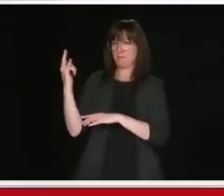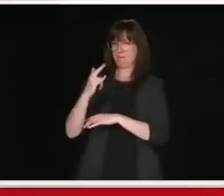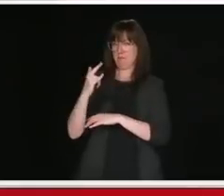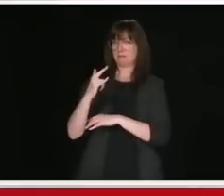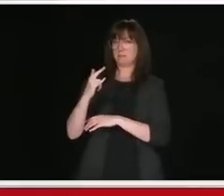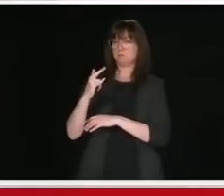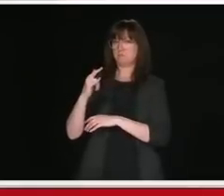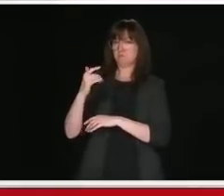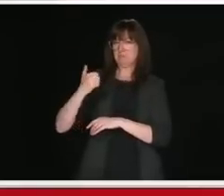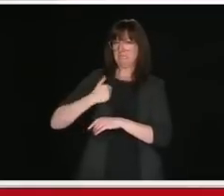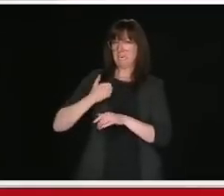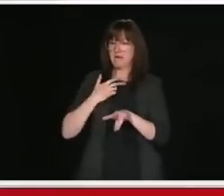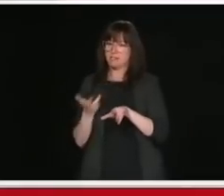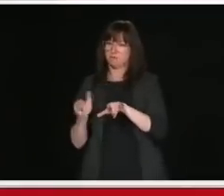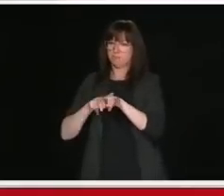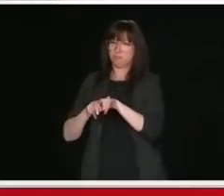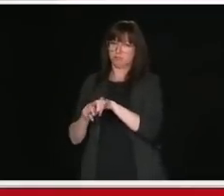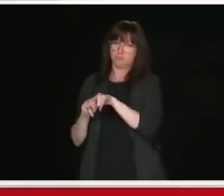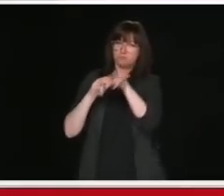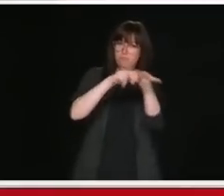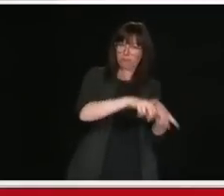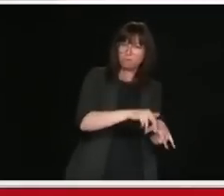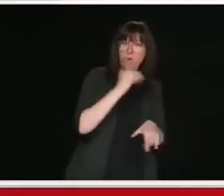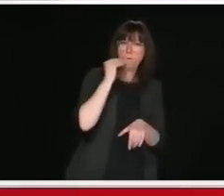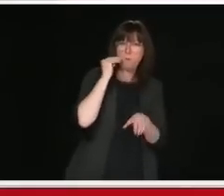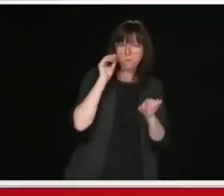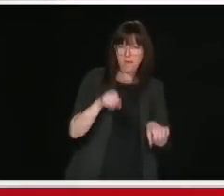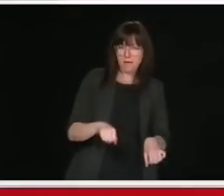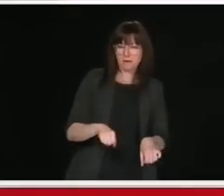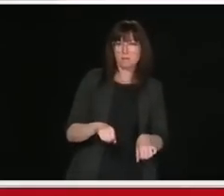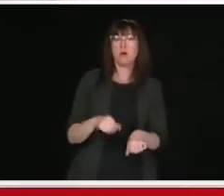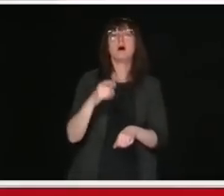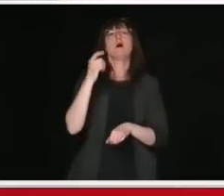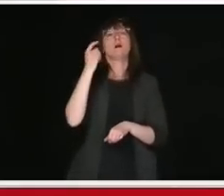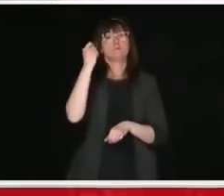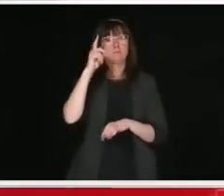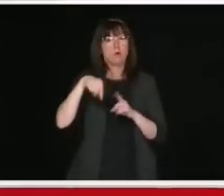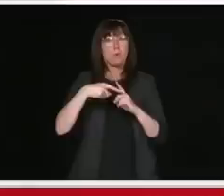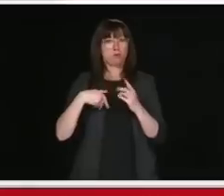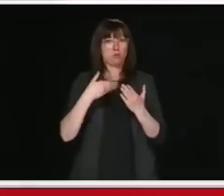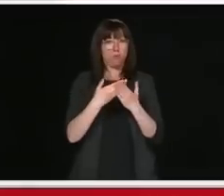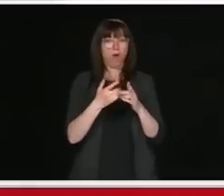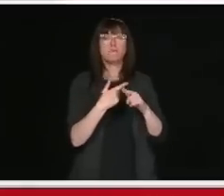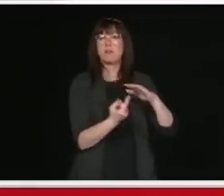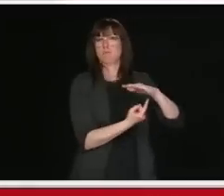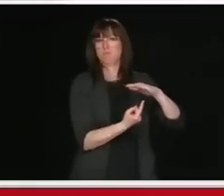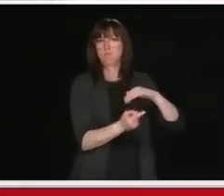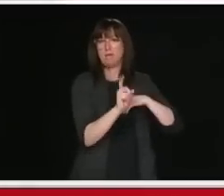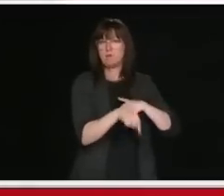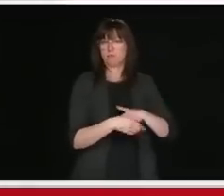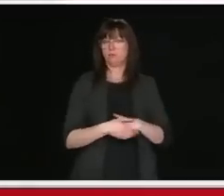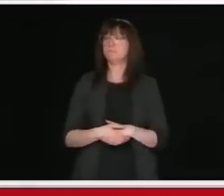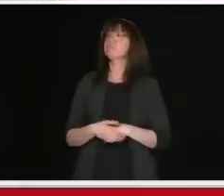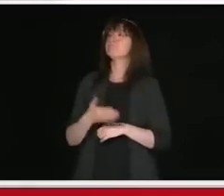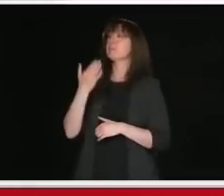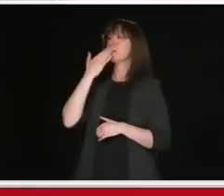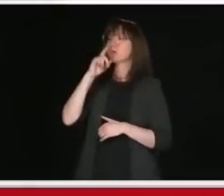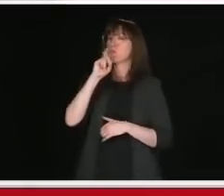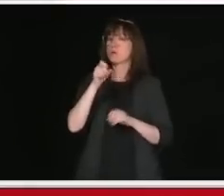course, they are in isolation when they will get back home. Minister Janet Silver, Global News. Just to go back on the modeling numbers, the